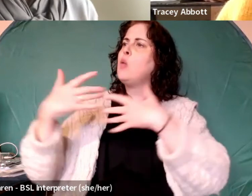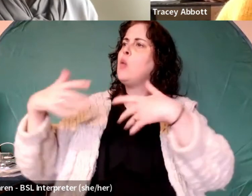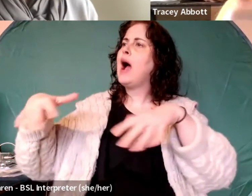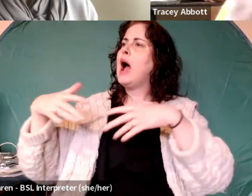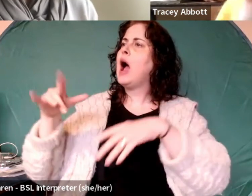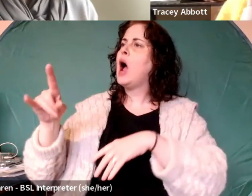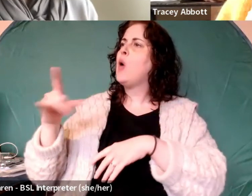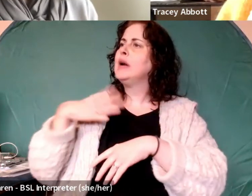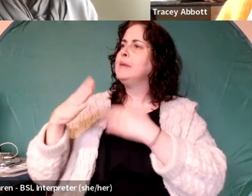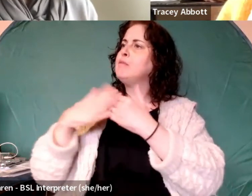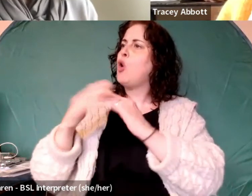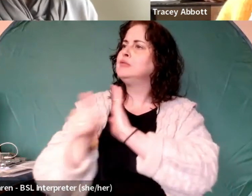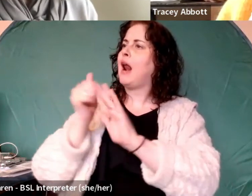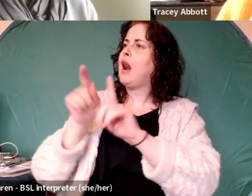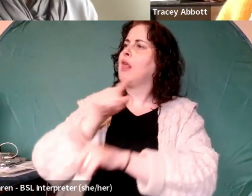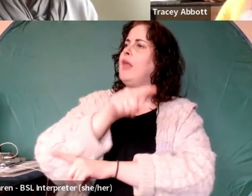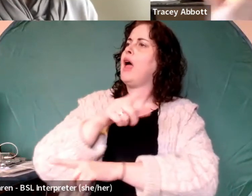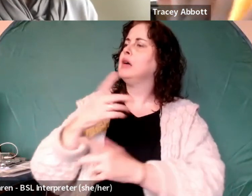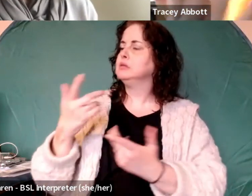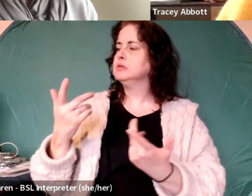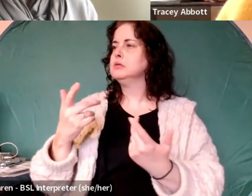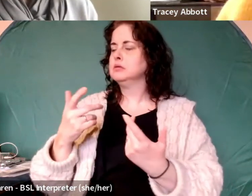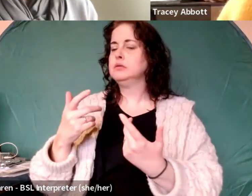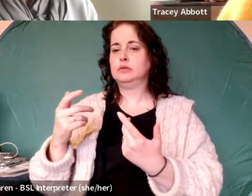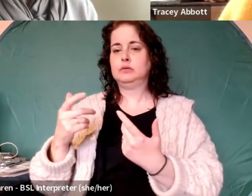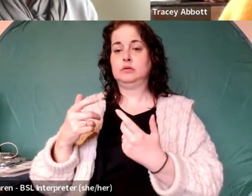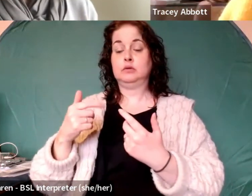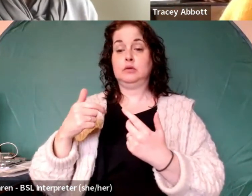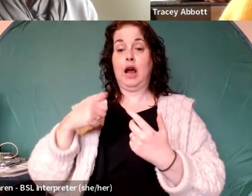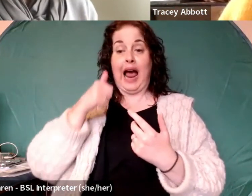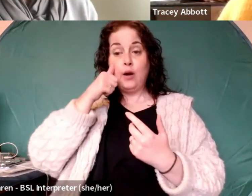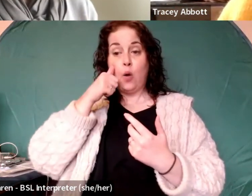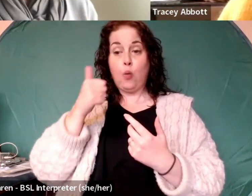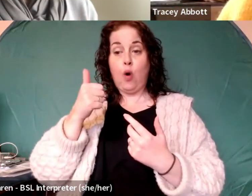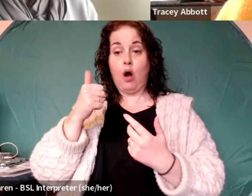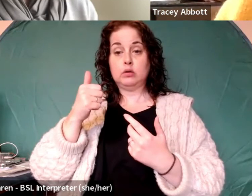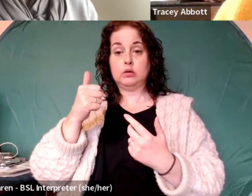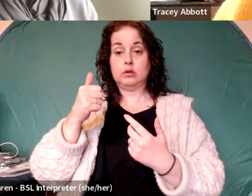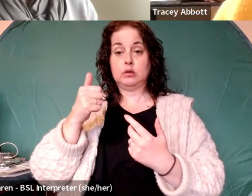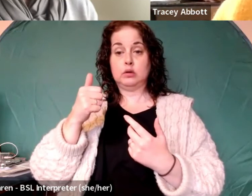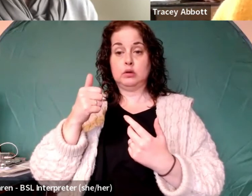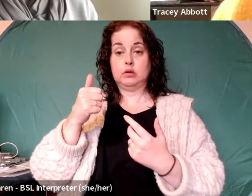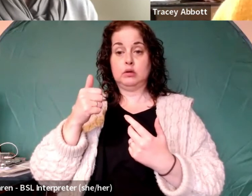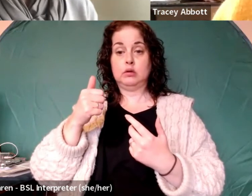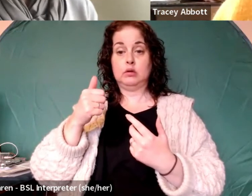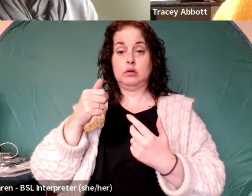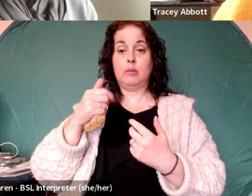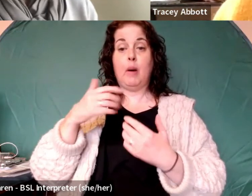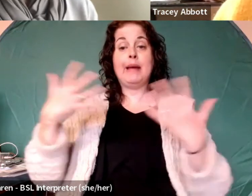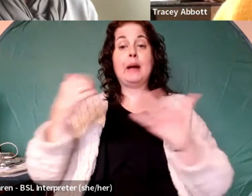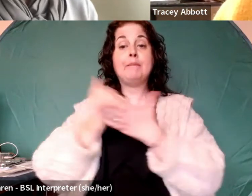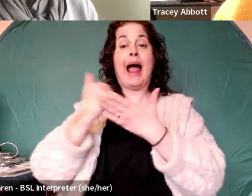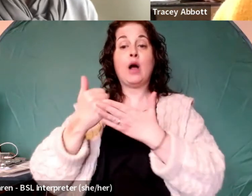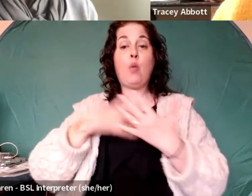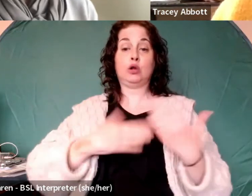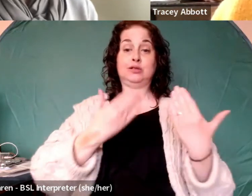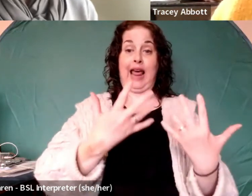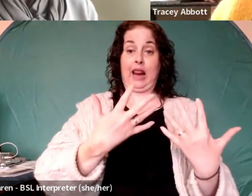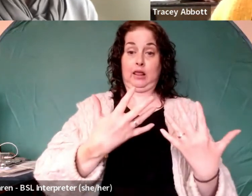amazing. Can we have some more talent like this, please? Absolutely. And I know one big bank, it started off with 10. It just wanted 10. And I'm